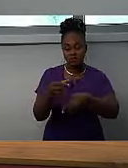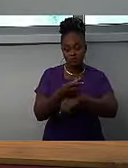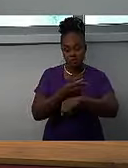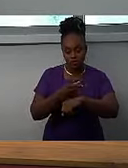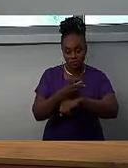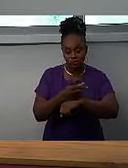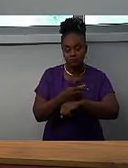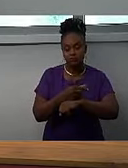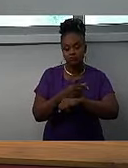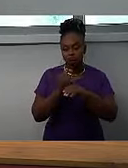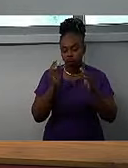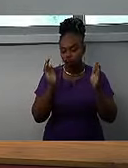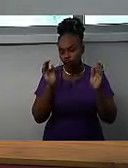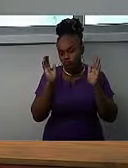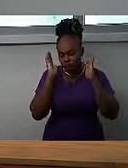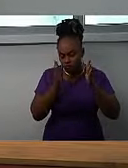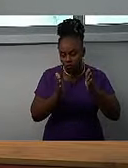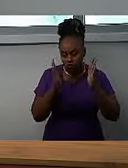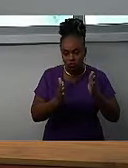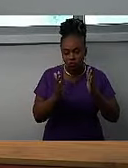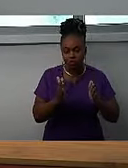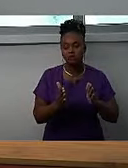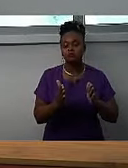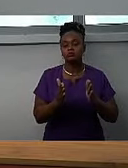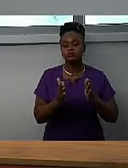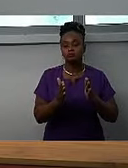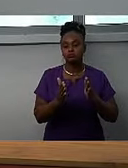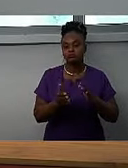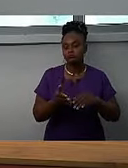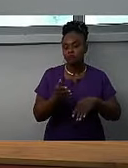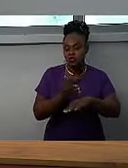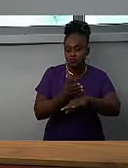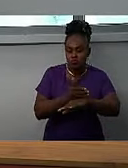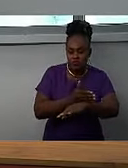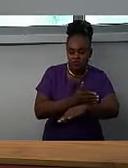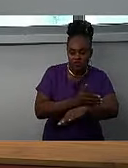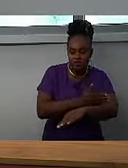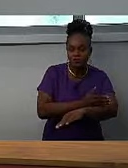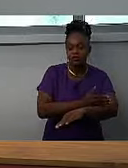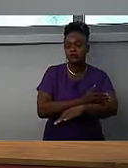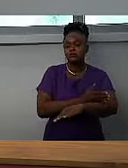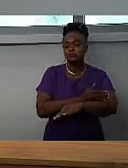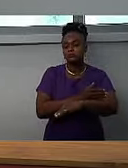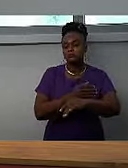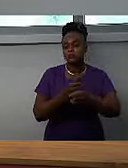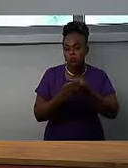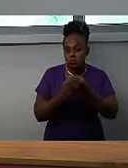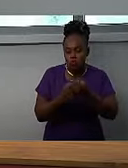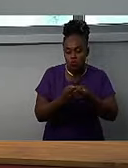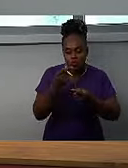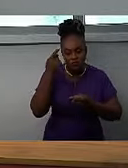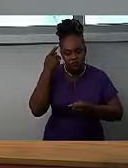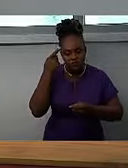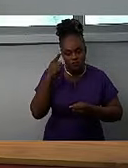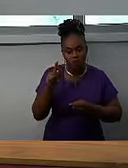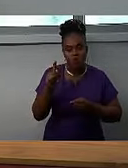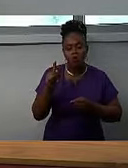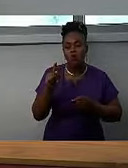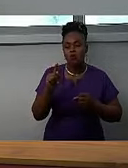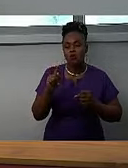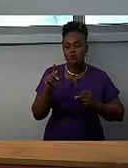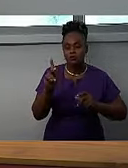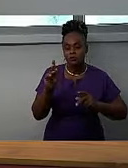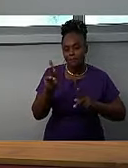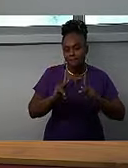enhancement, enhancing rehabilitation efforts, and promoting self-sufficiency within the prison